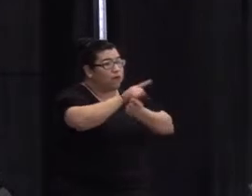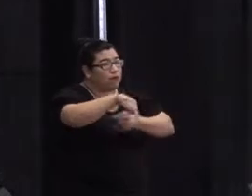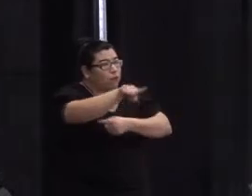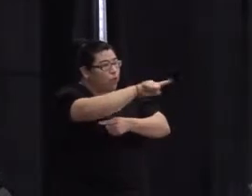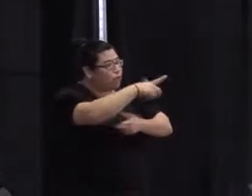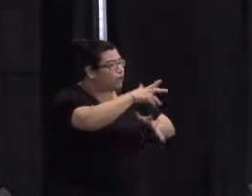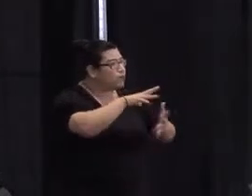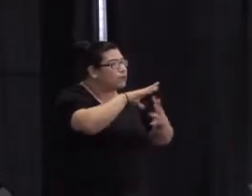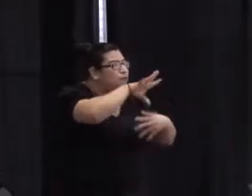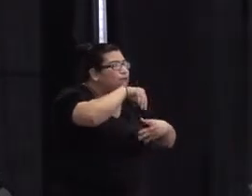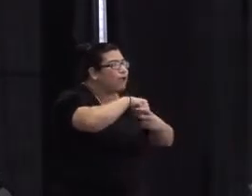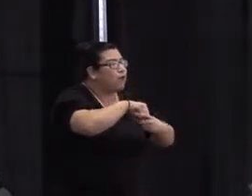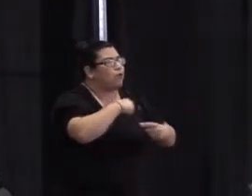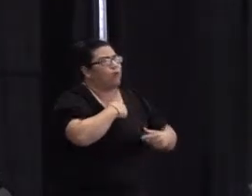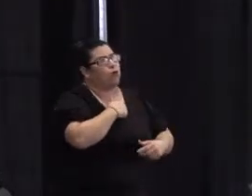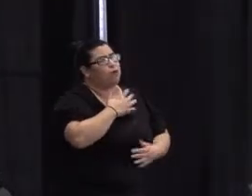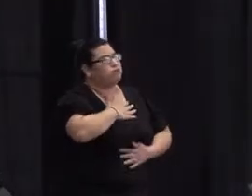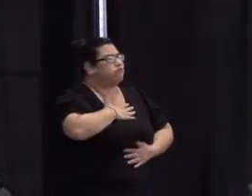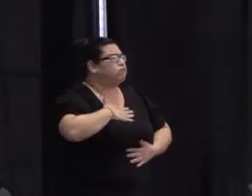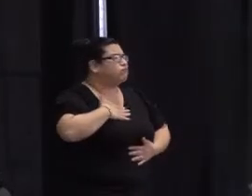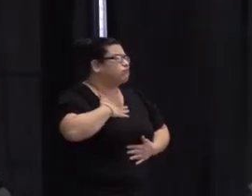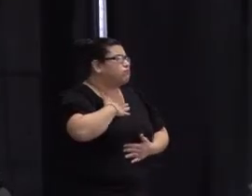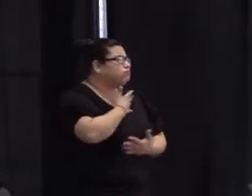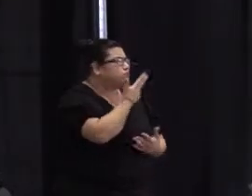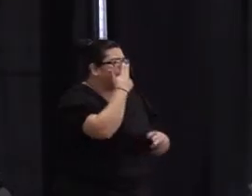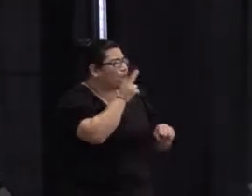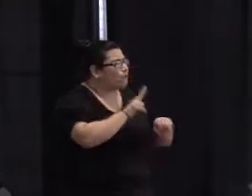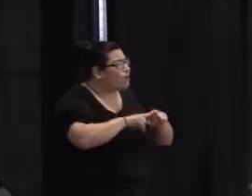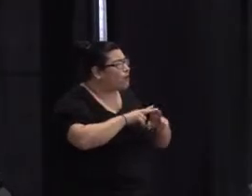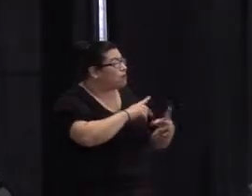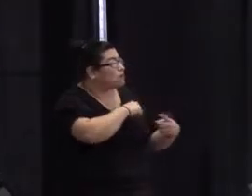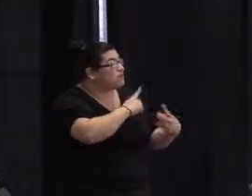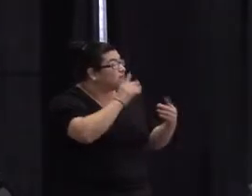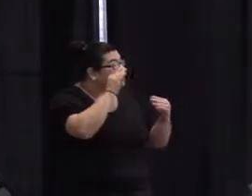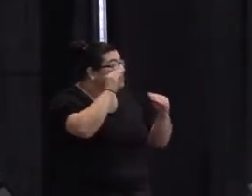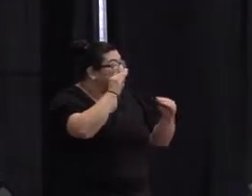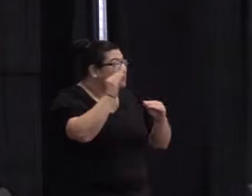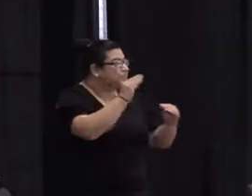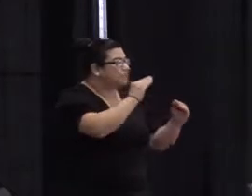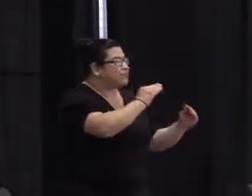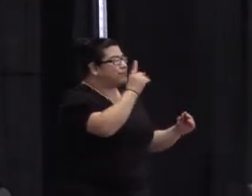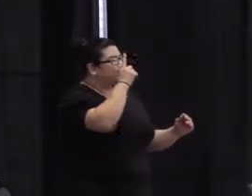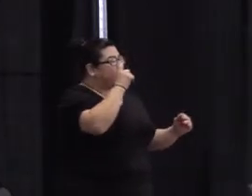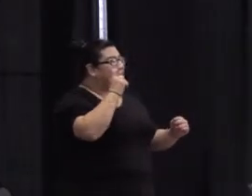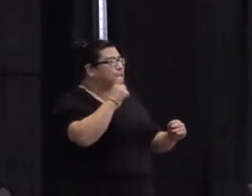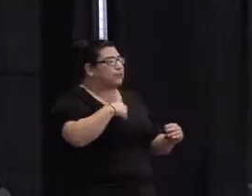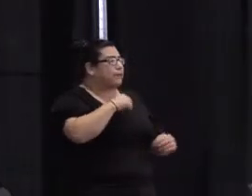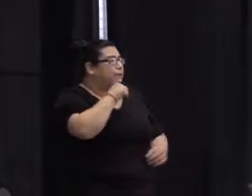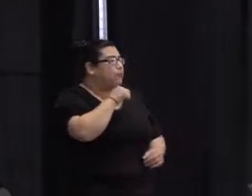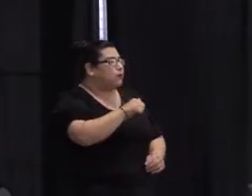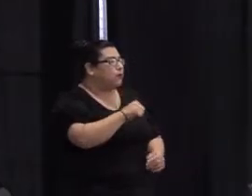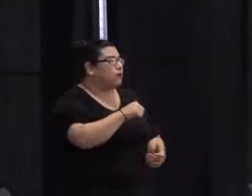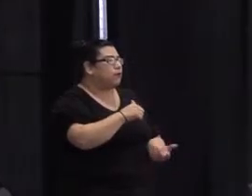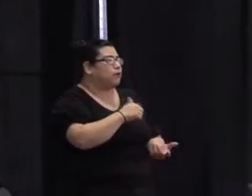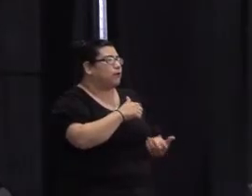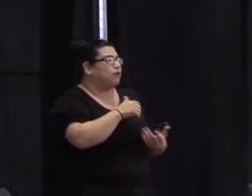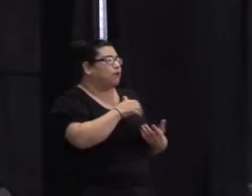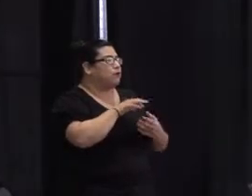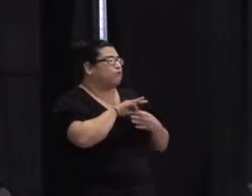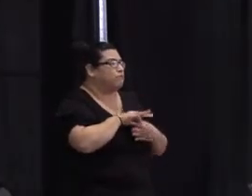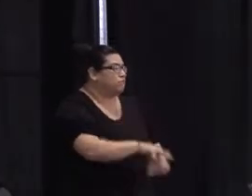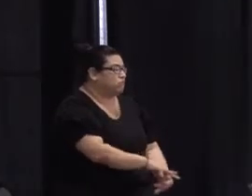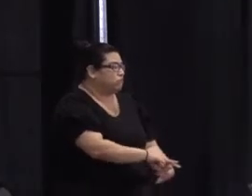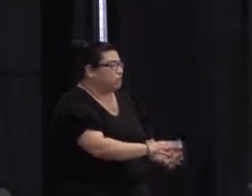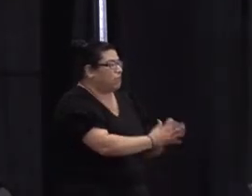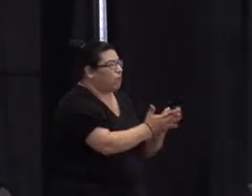it. They said, I'm having more fun with my teaching than I have in years because I'm not so married to